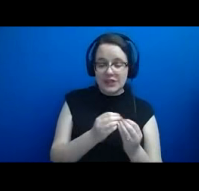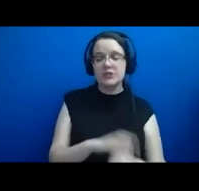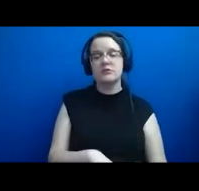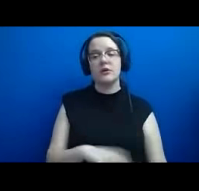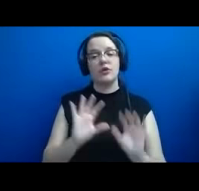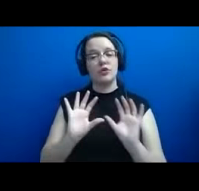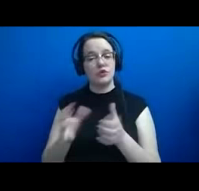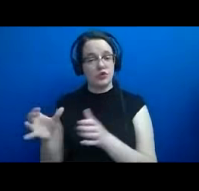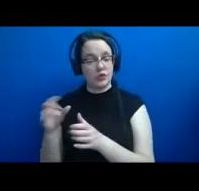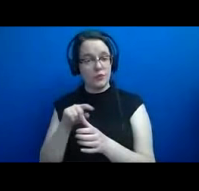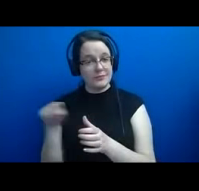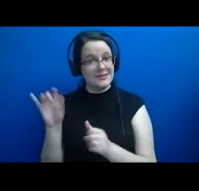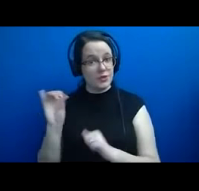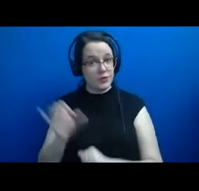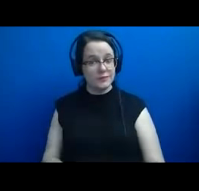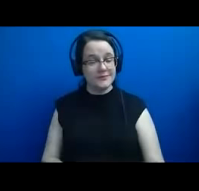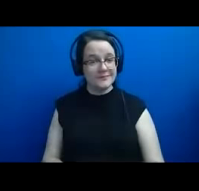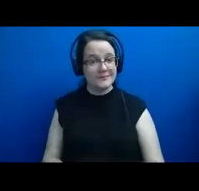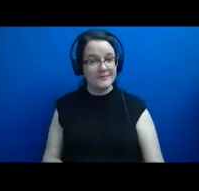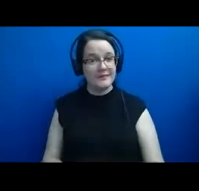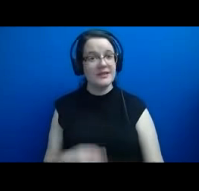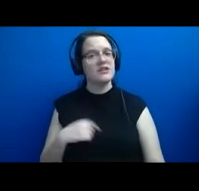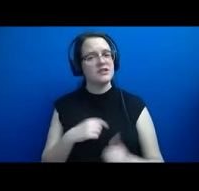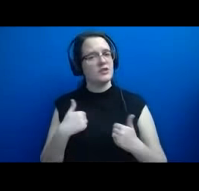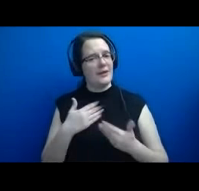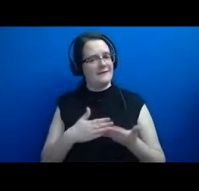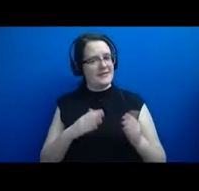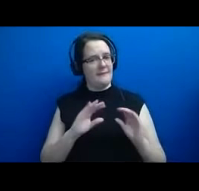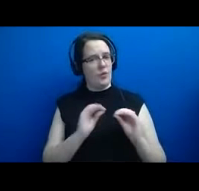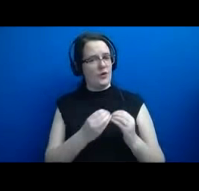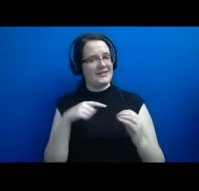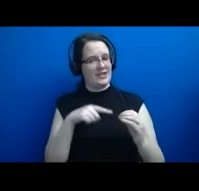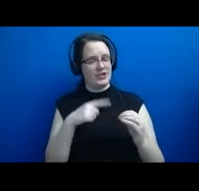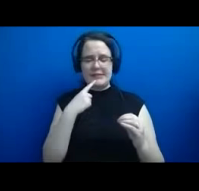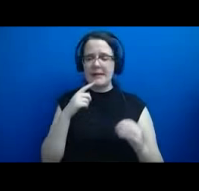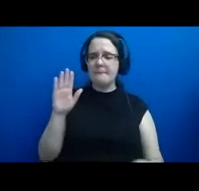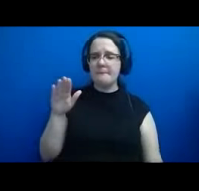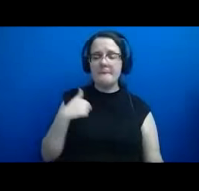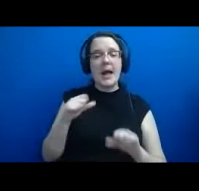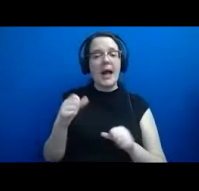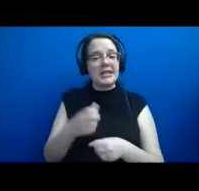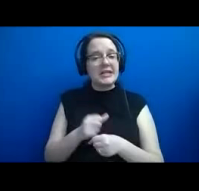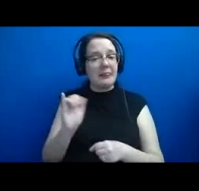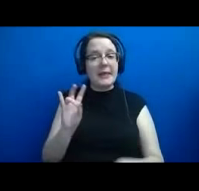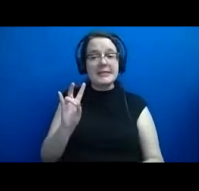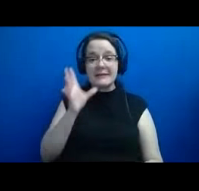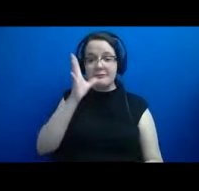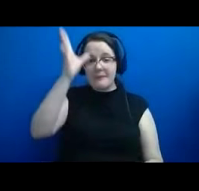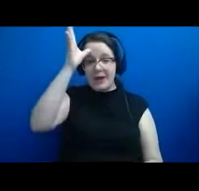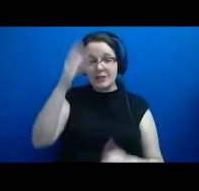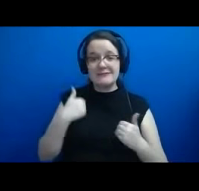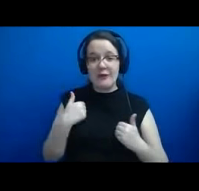are listed as well. So we do have some organizations that said, you know, I can get like 7 parents from my organization